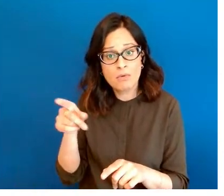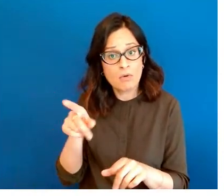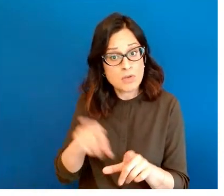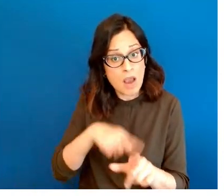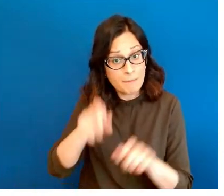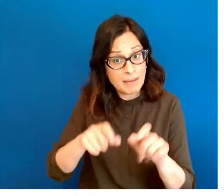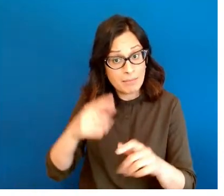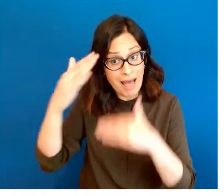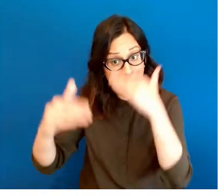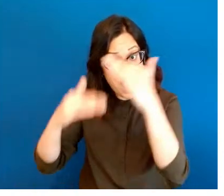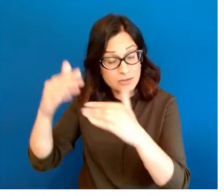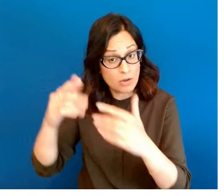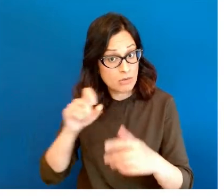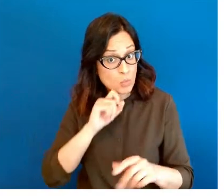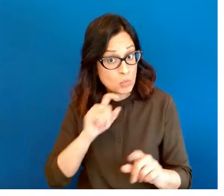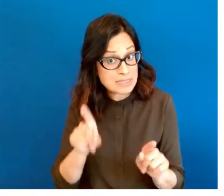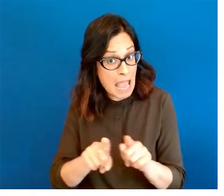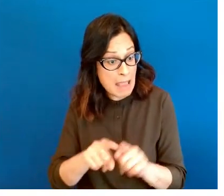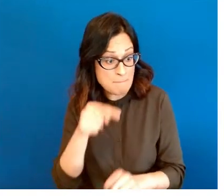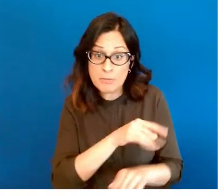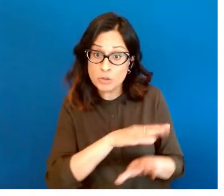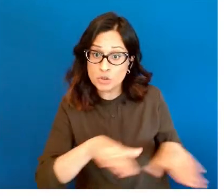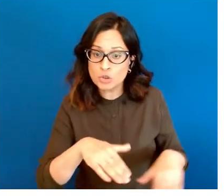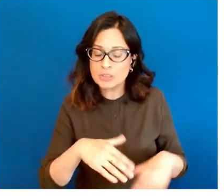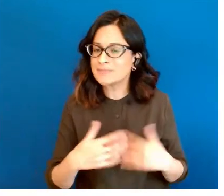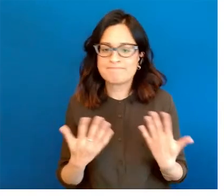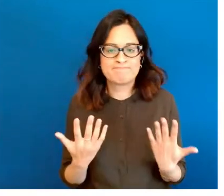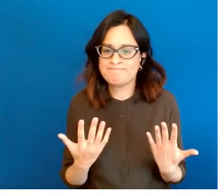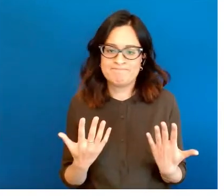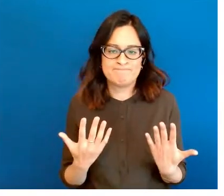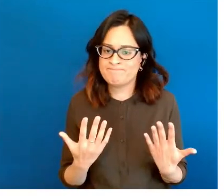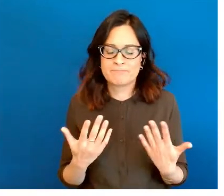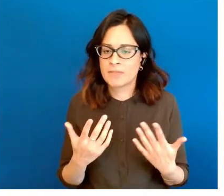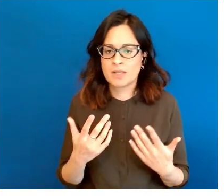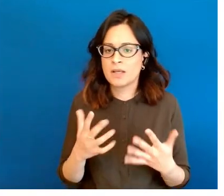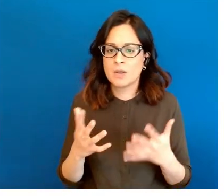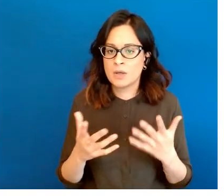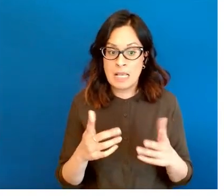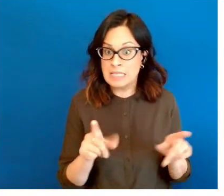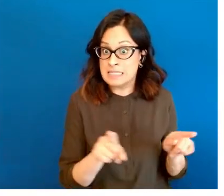adults? Certainly not in the same sort of level.